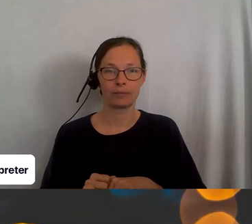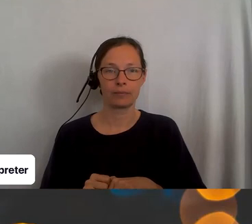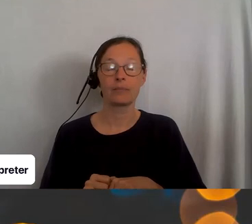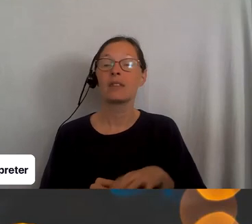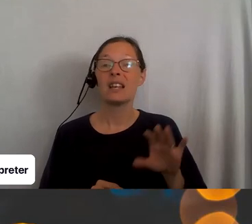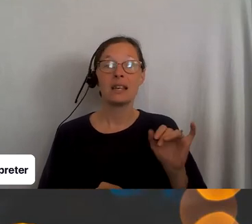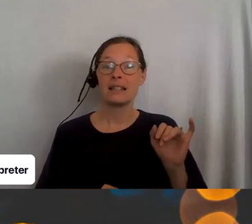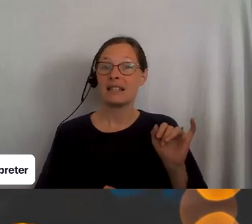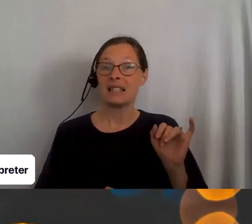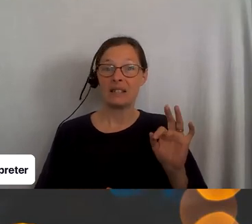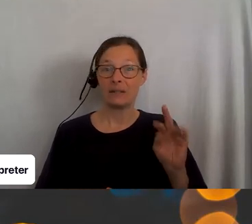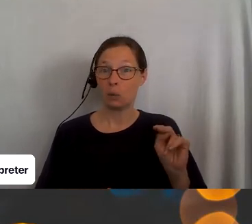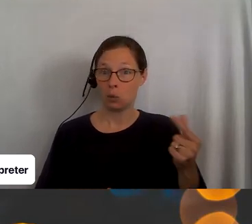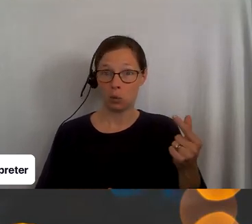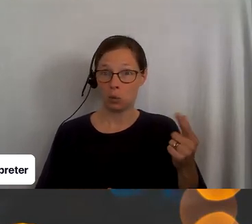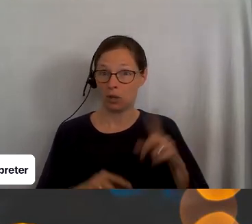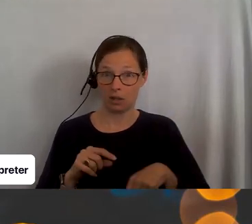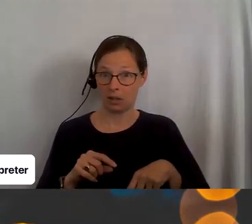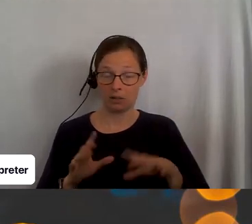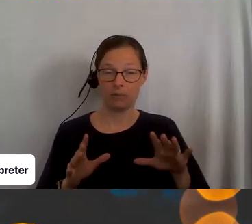If that doesn't work for you, you could try